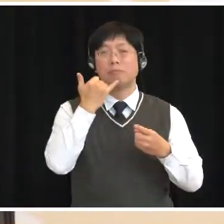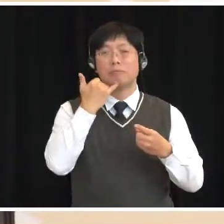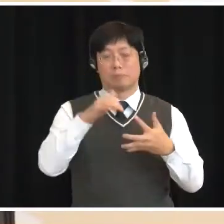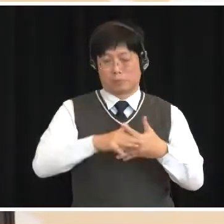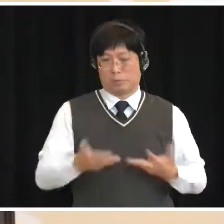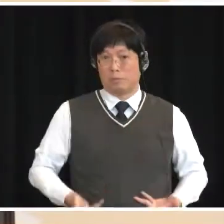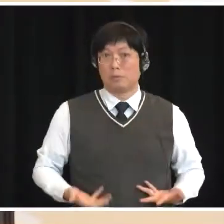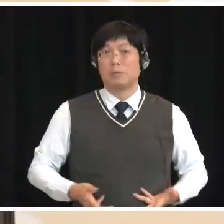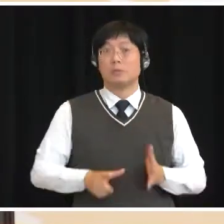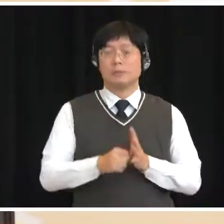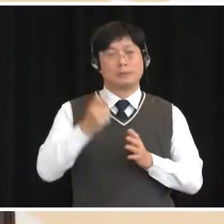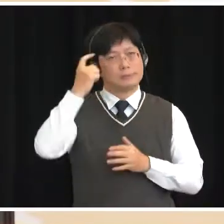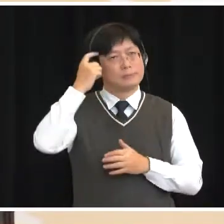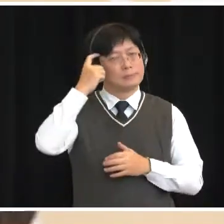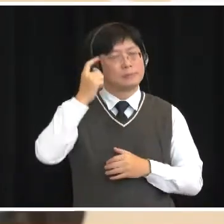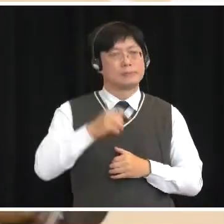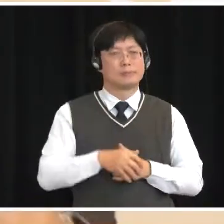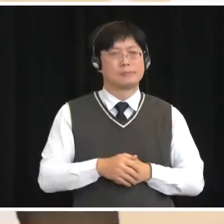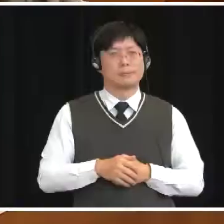Mrs. Karp.